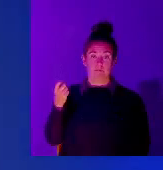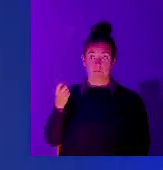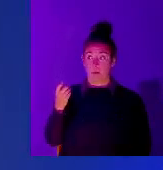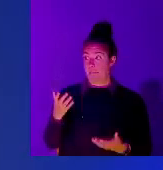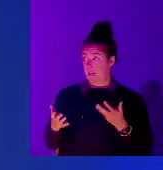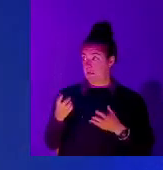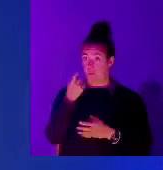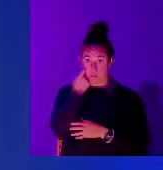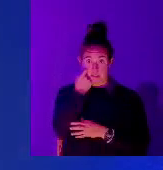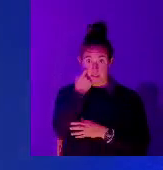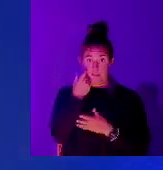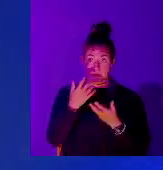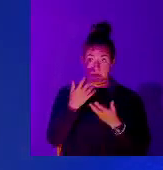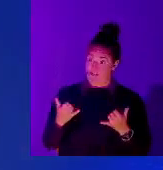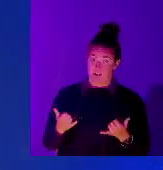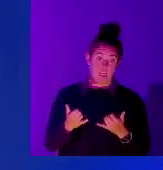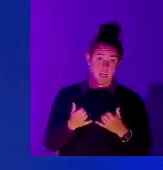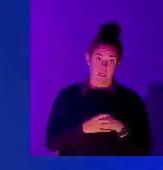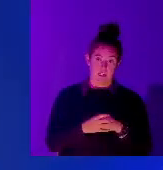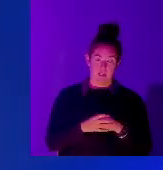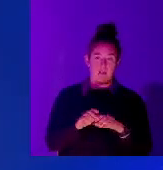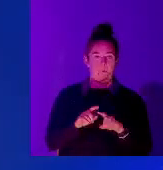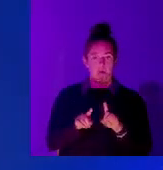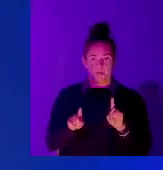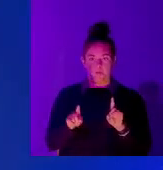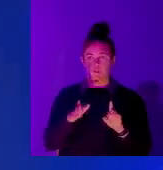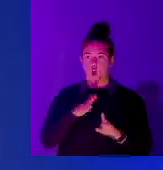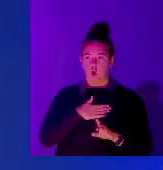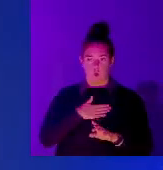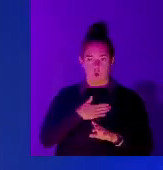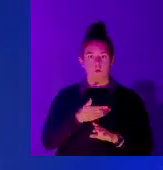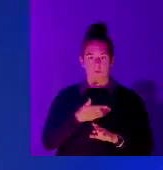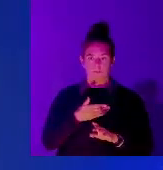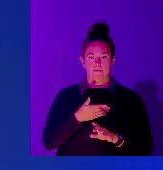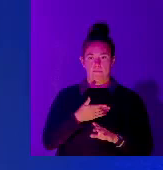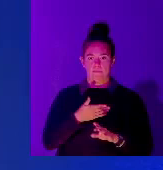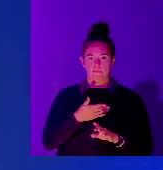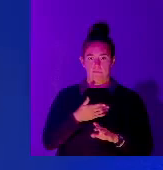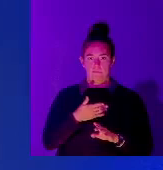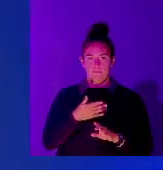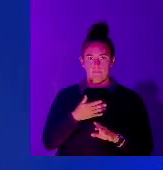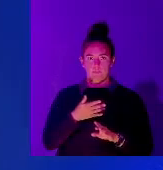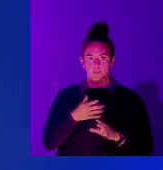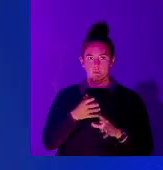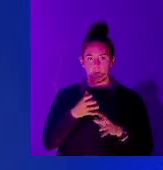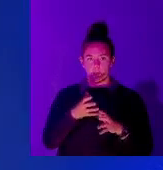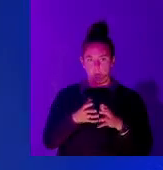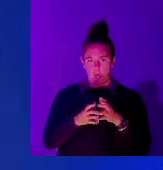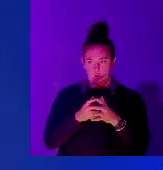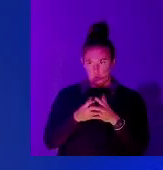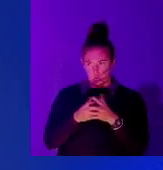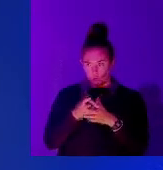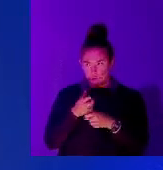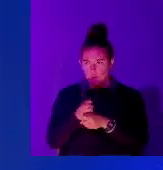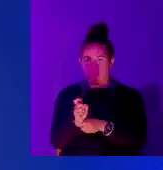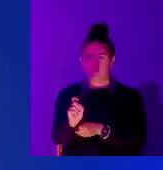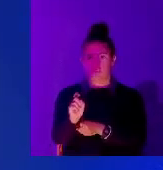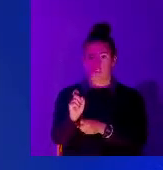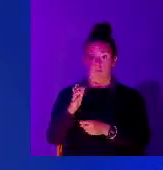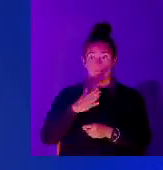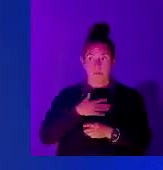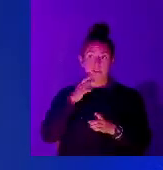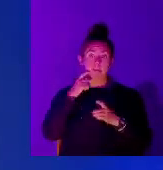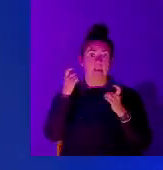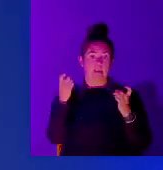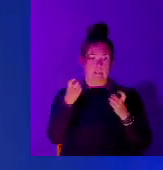today. But to own up to the corruption of my own sinful nature at its